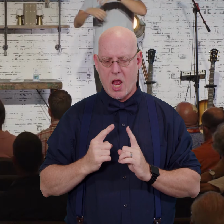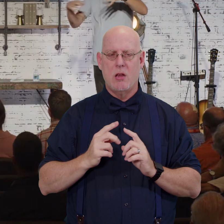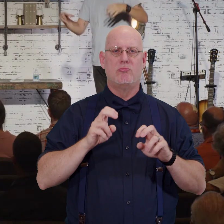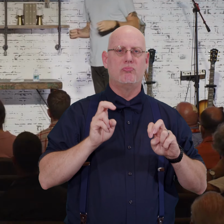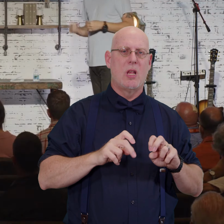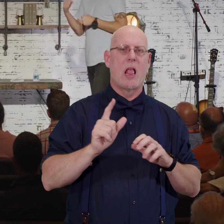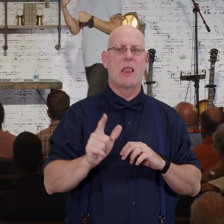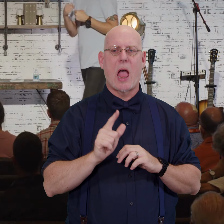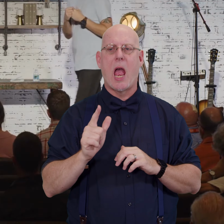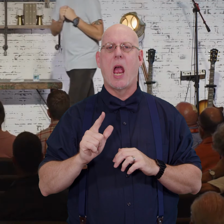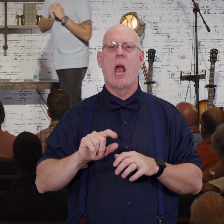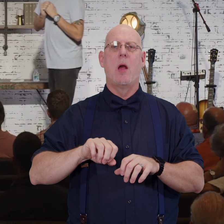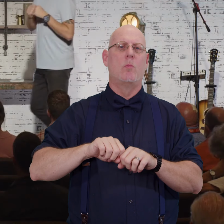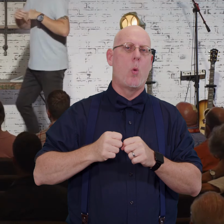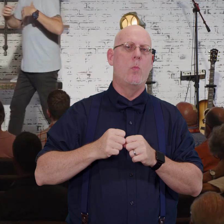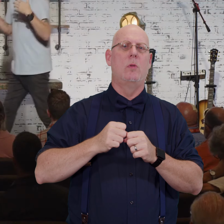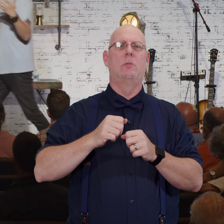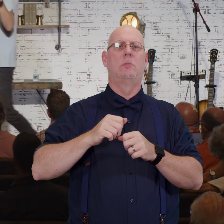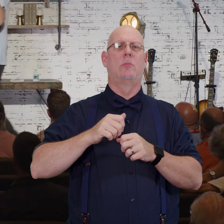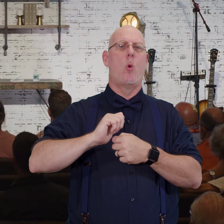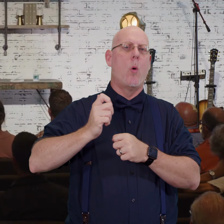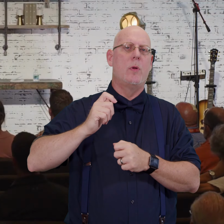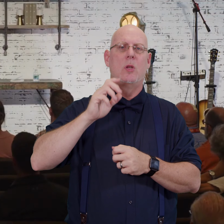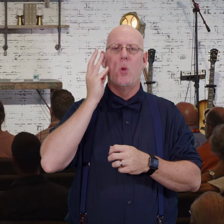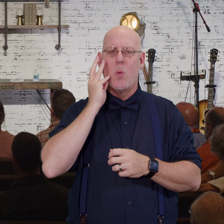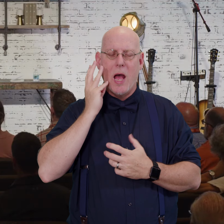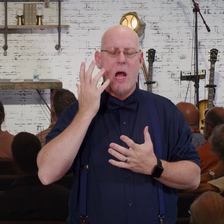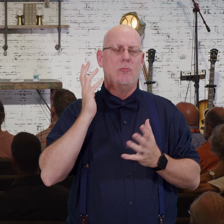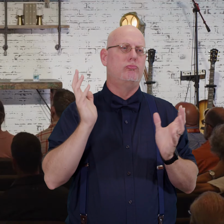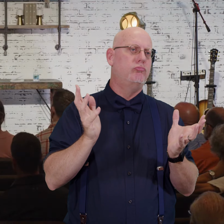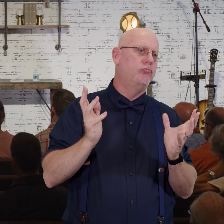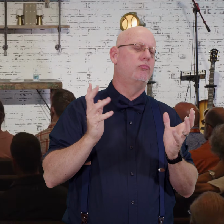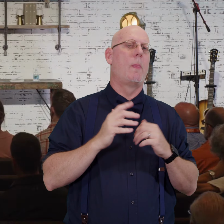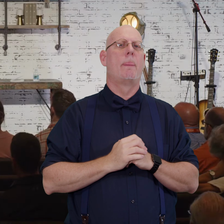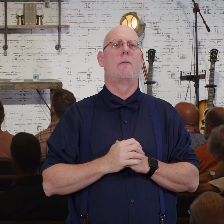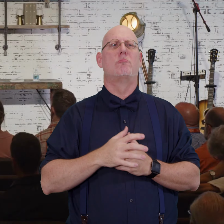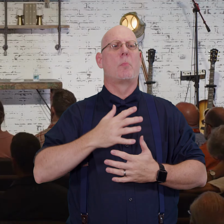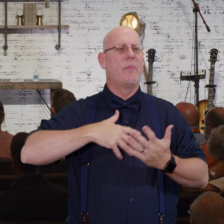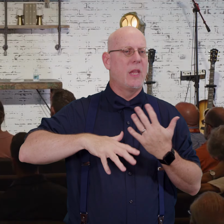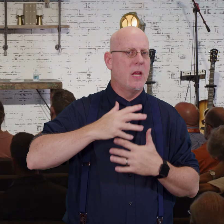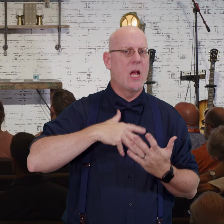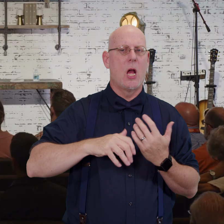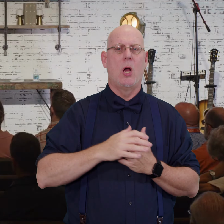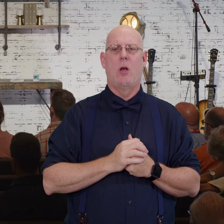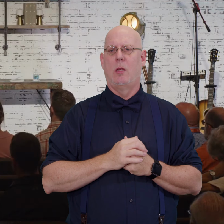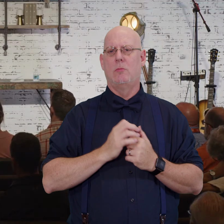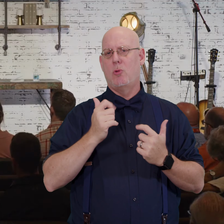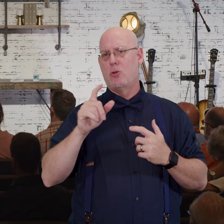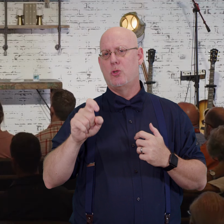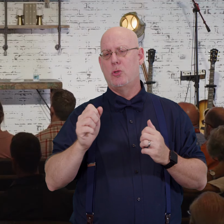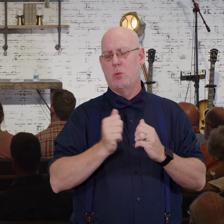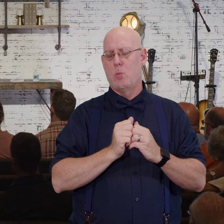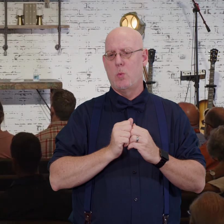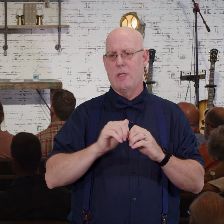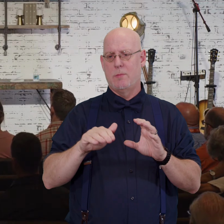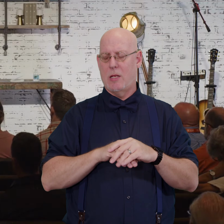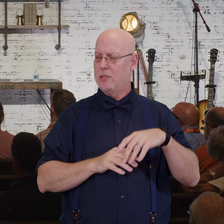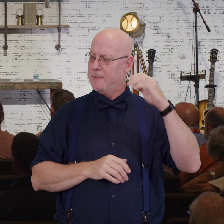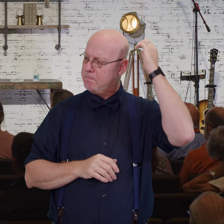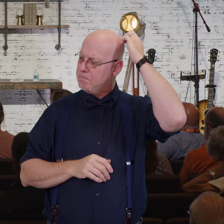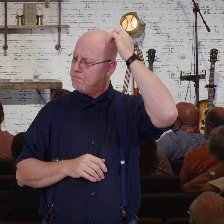and I were sitting in our library. She pops open a bottle of wine, and we just are talking, kind of conversing, hanging out like we all should do with our spouses, right, I